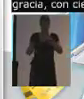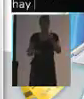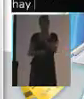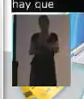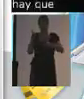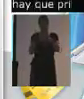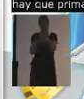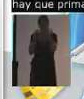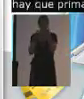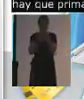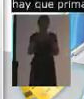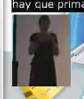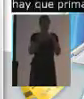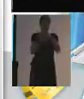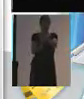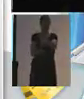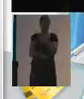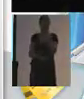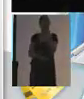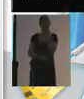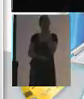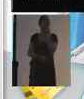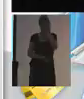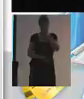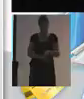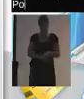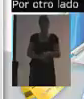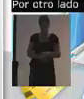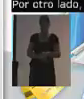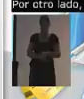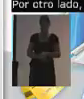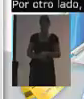nicely, and therefore we need to have a lot of